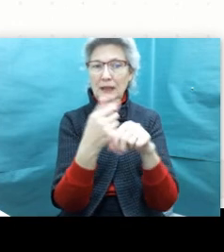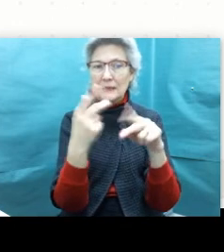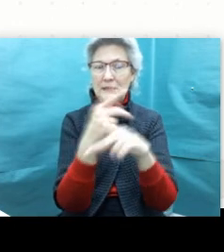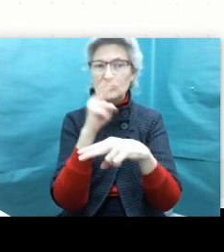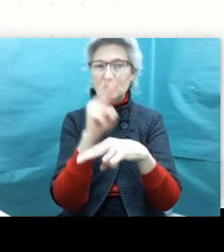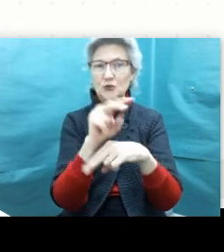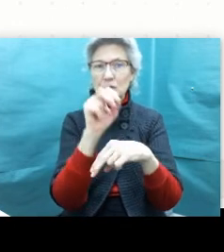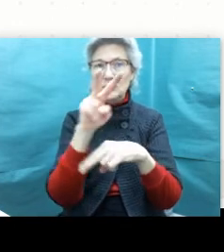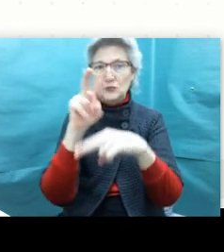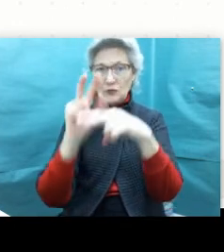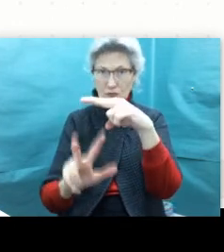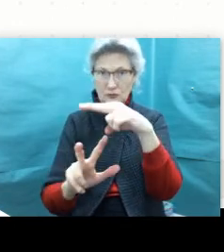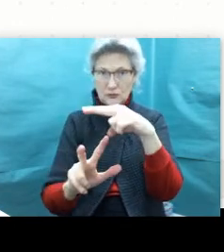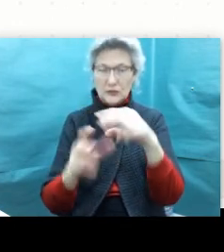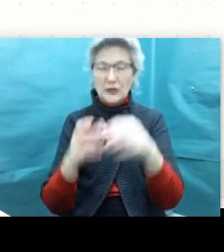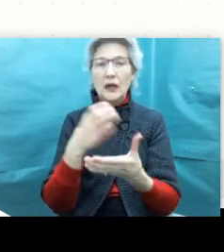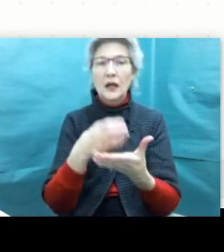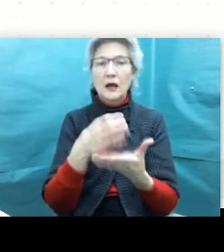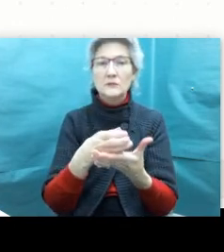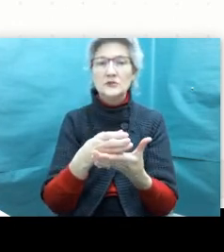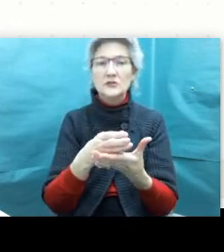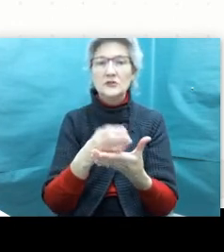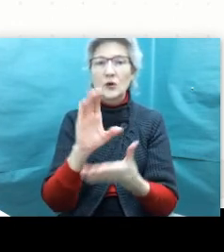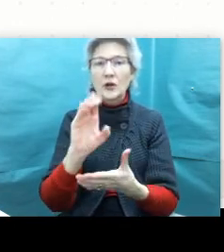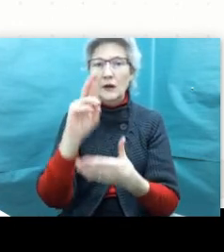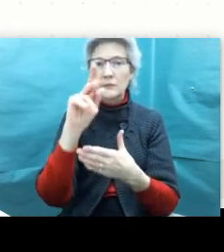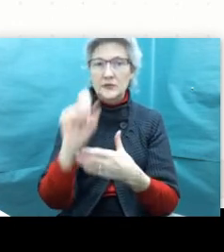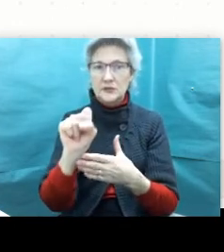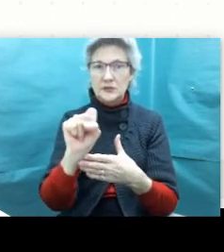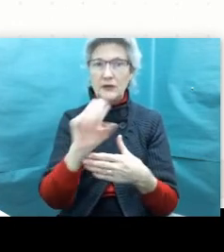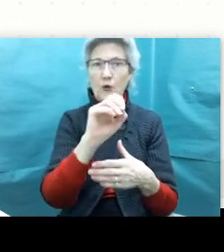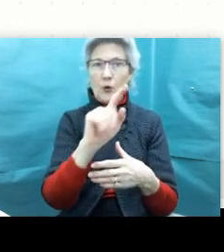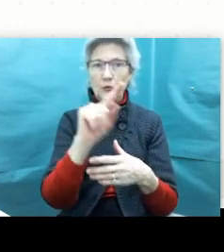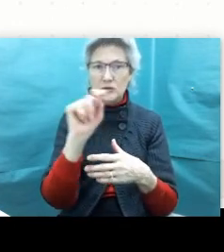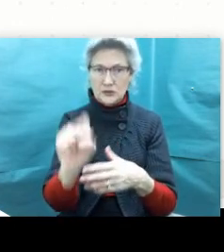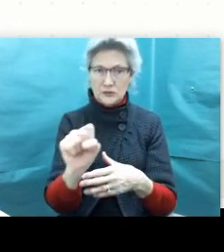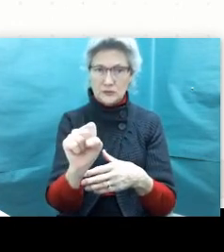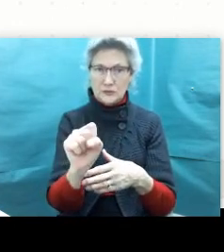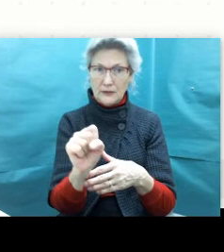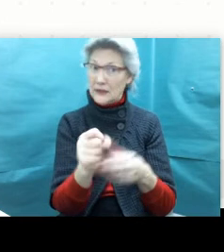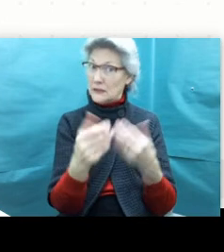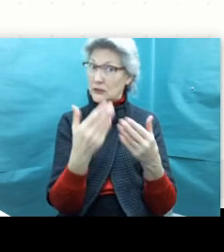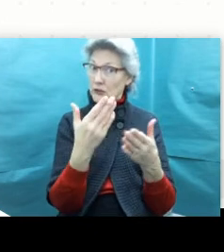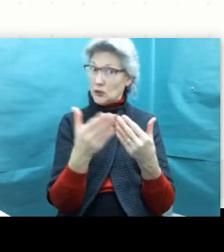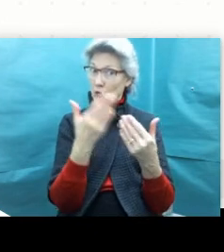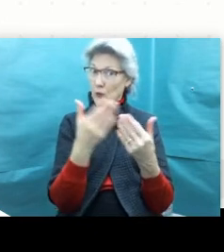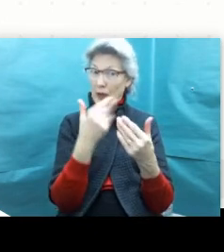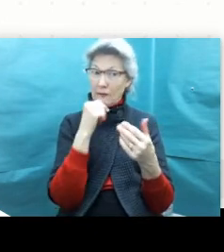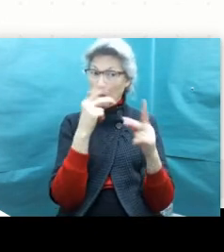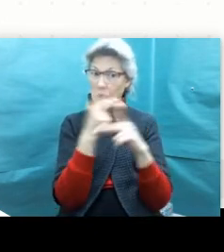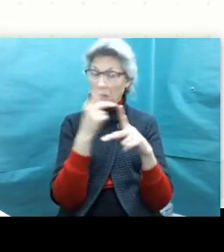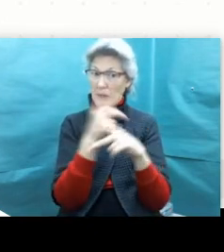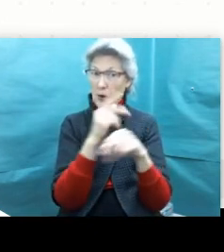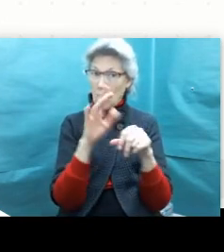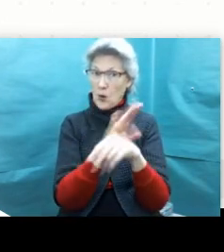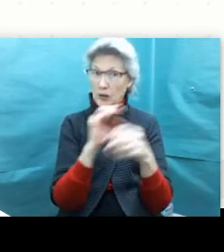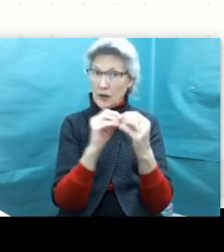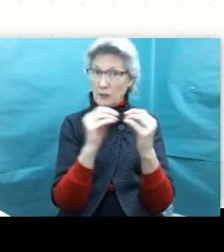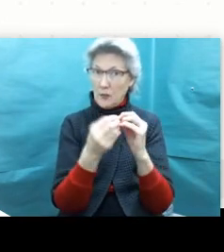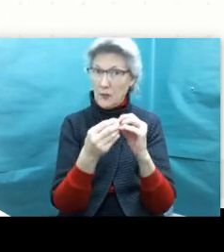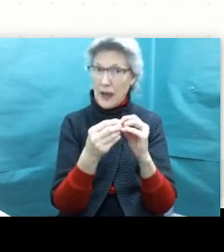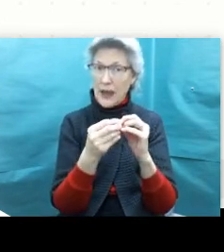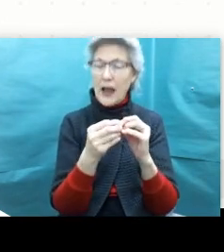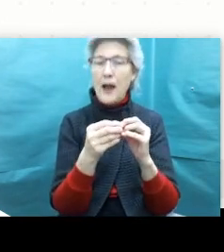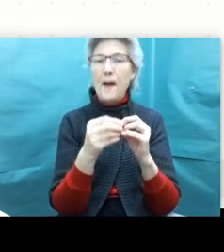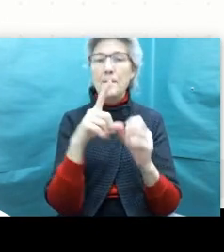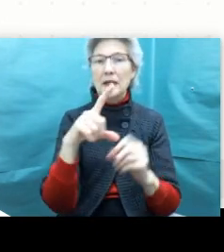2 2/3 cups of oats. Now this is new because we haven't multiplied a whole number by a mixed number yet. So we're going to explore some